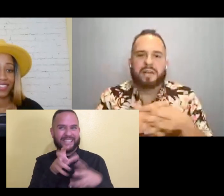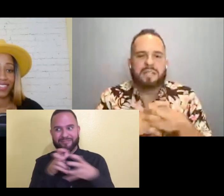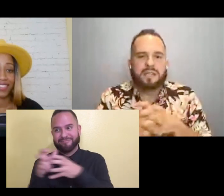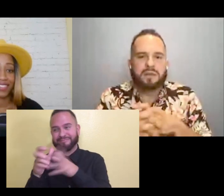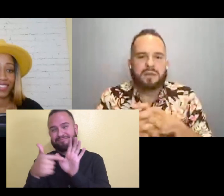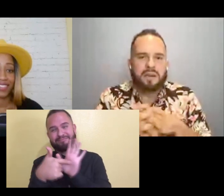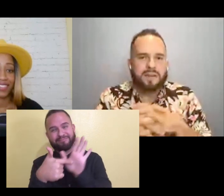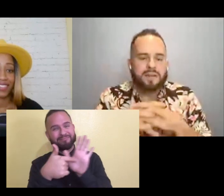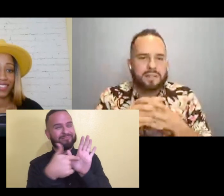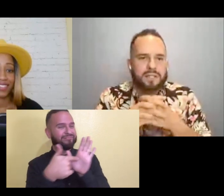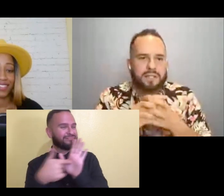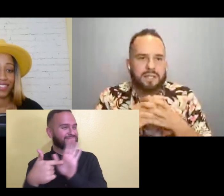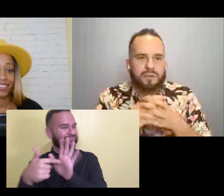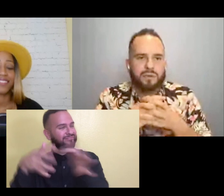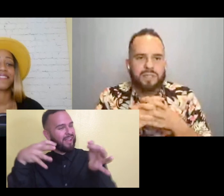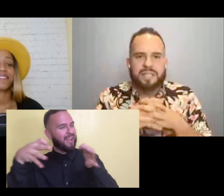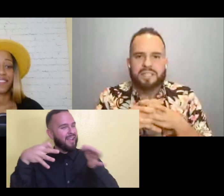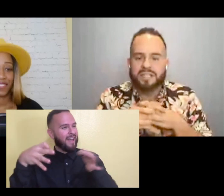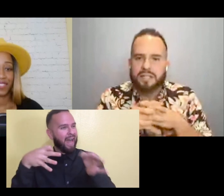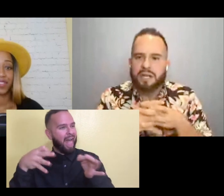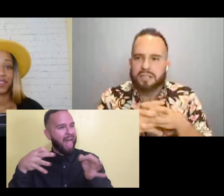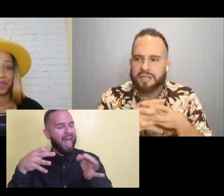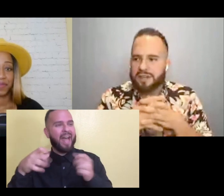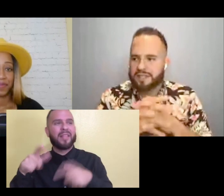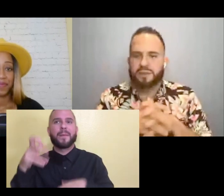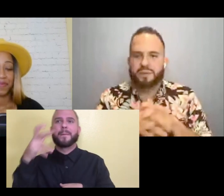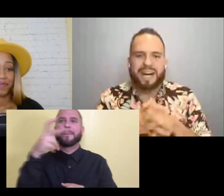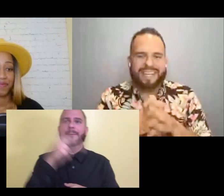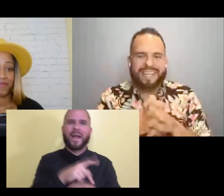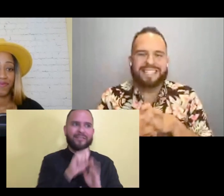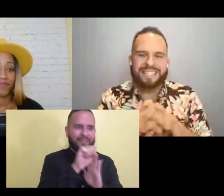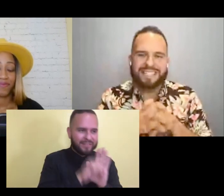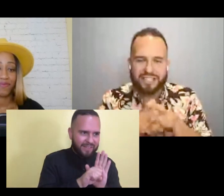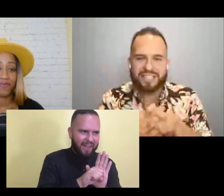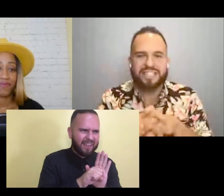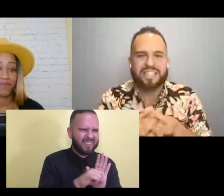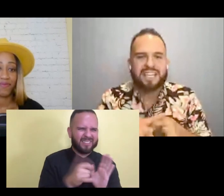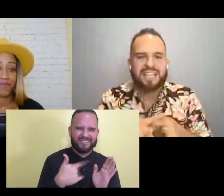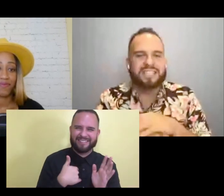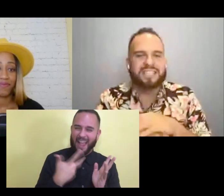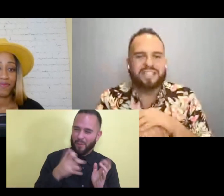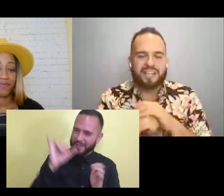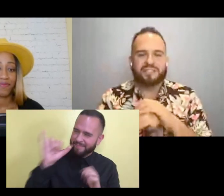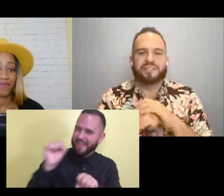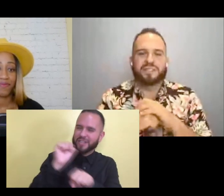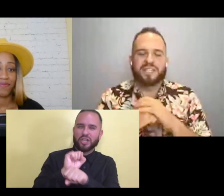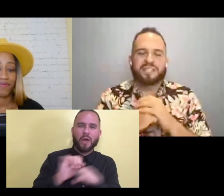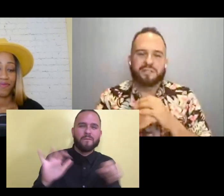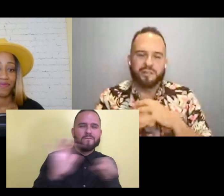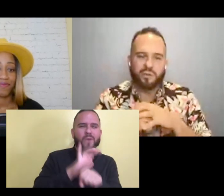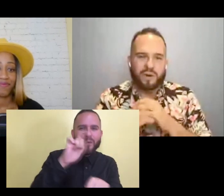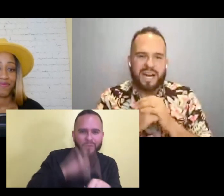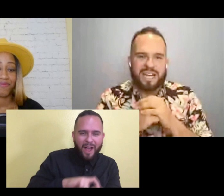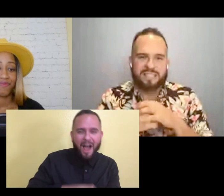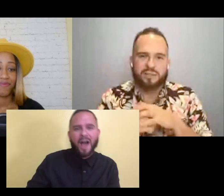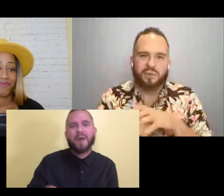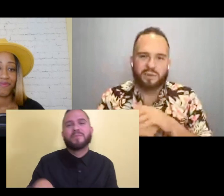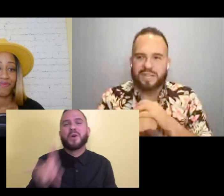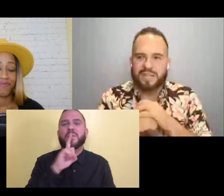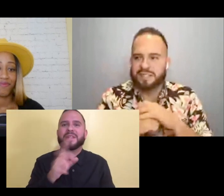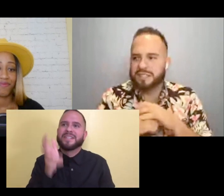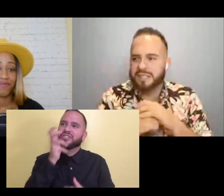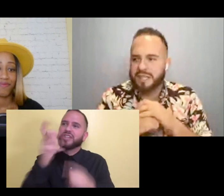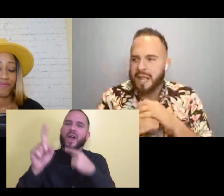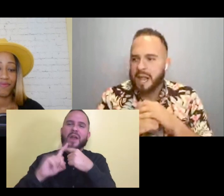time. And so I found an organization, shout out to IATDG. It's the International Associations for Tour Guides and